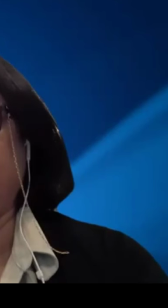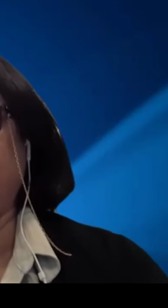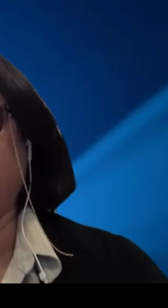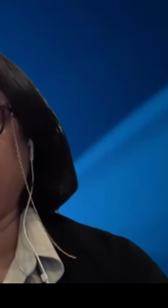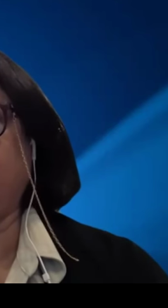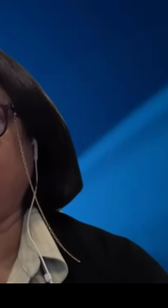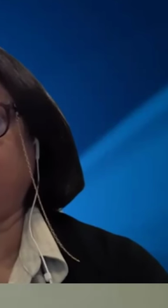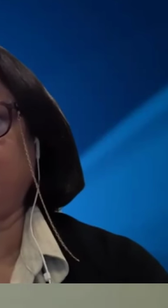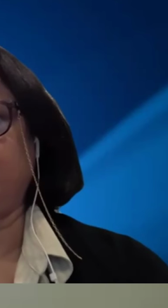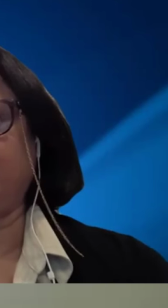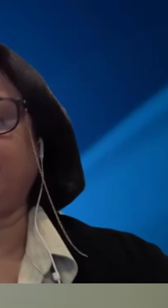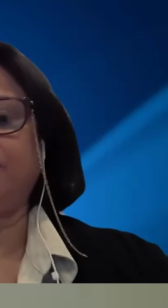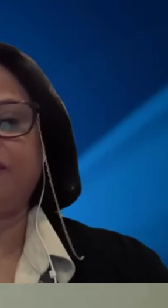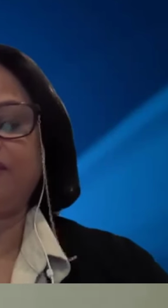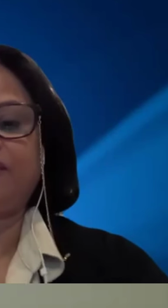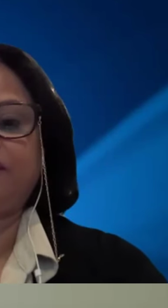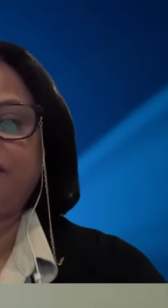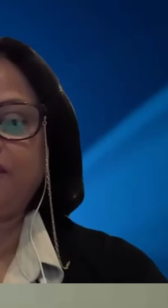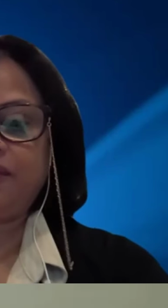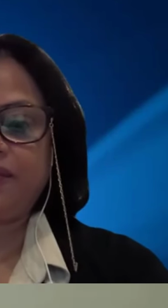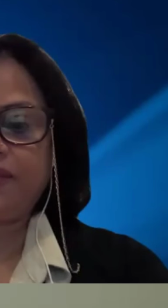for Aging. Ambassador,